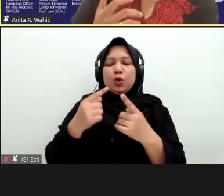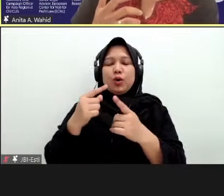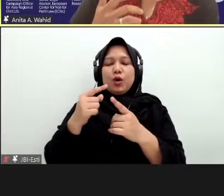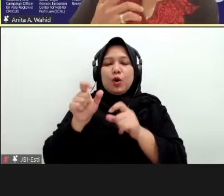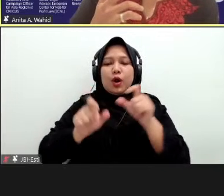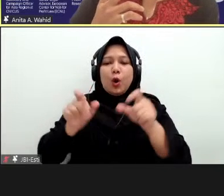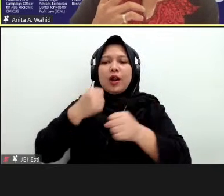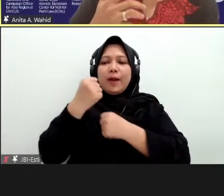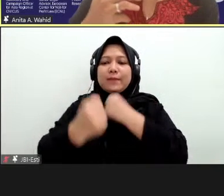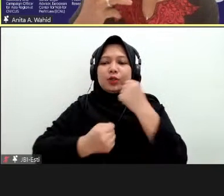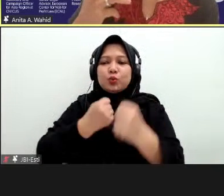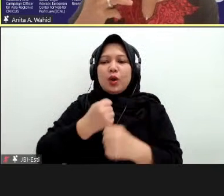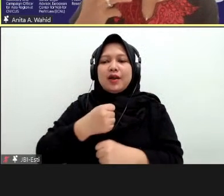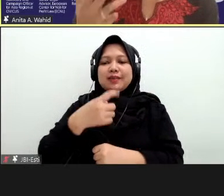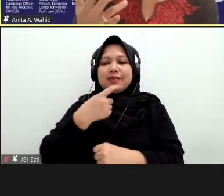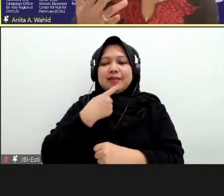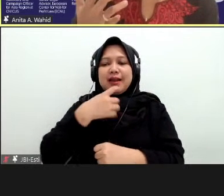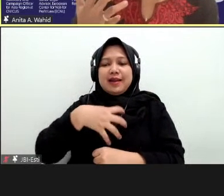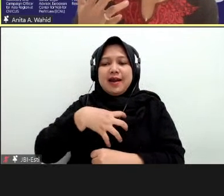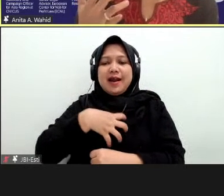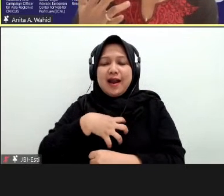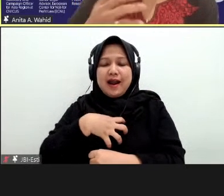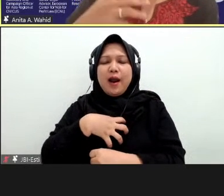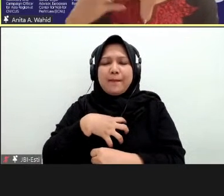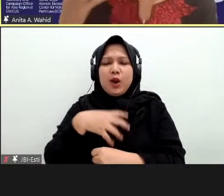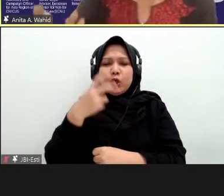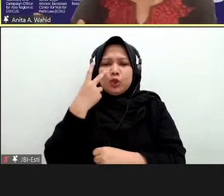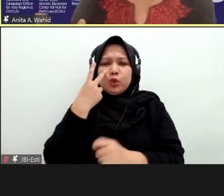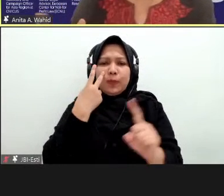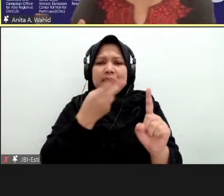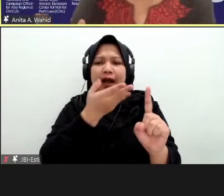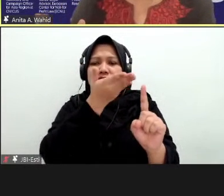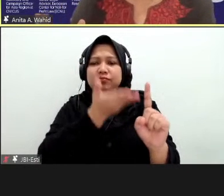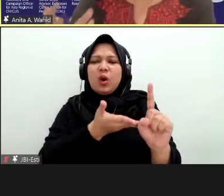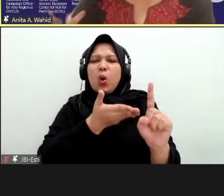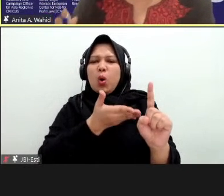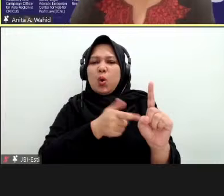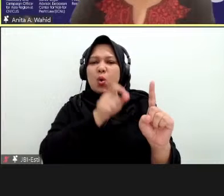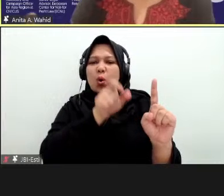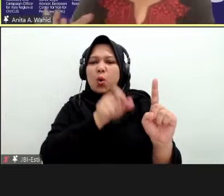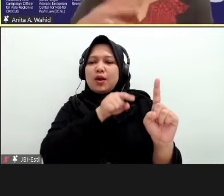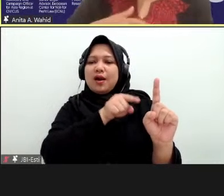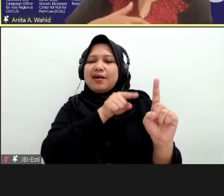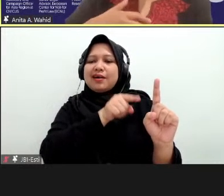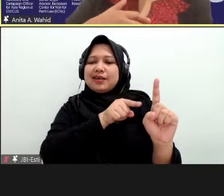perspective on human rights defender, activists. They are the people which is